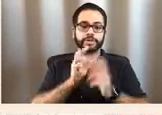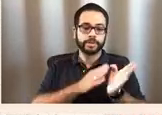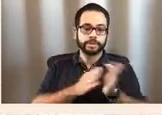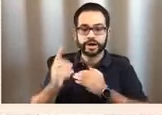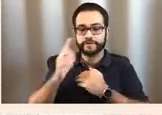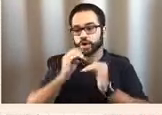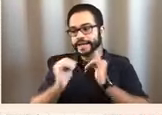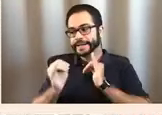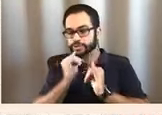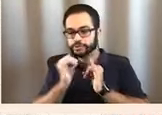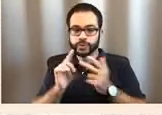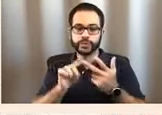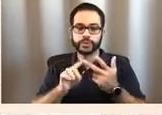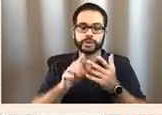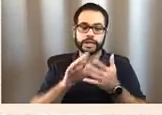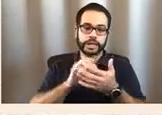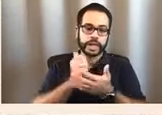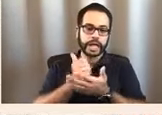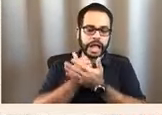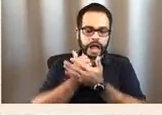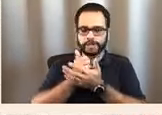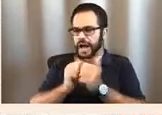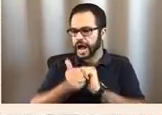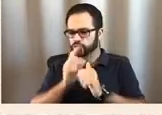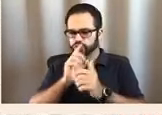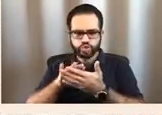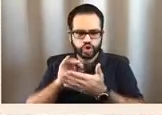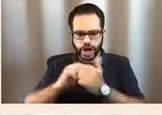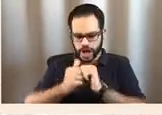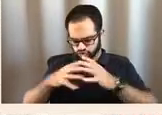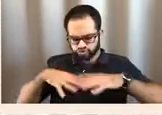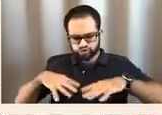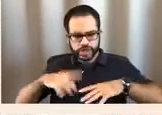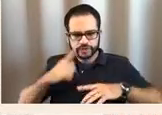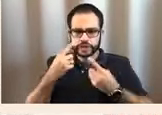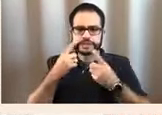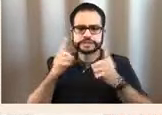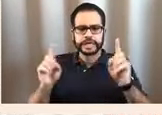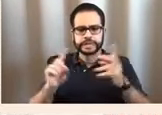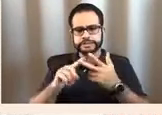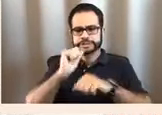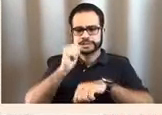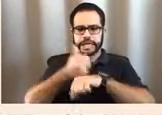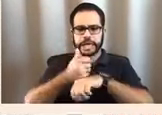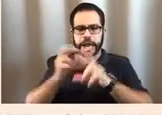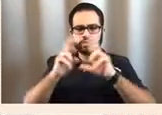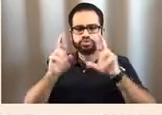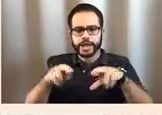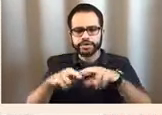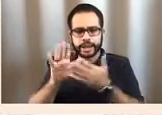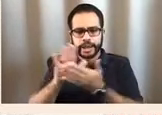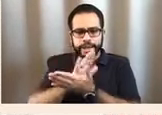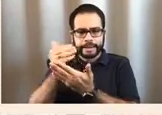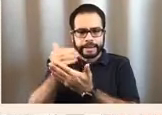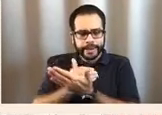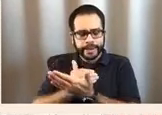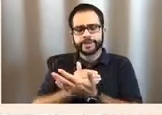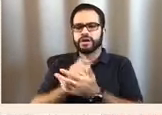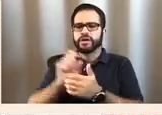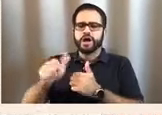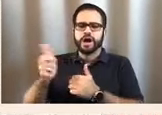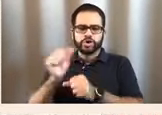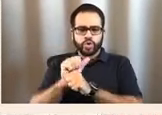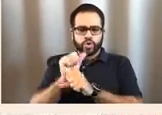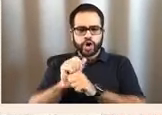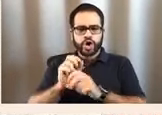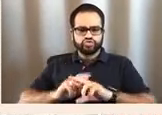people learn how to dress for success, developing resumes, and other work readiness skills that go into helping